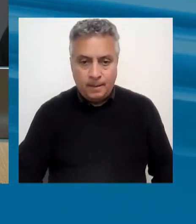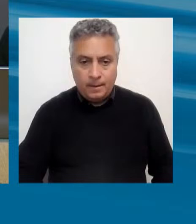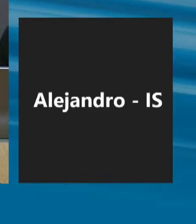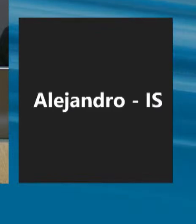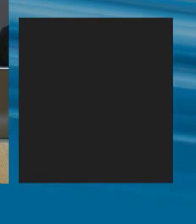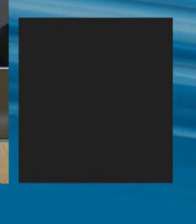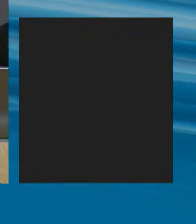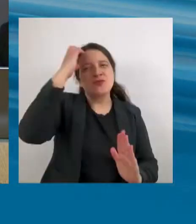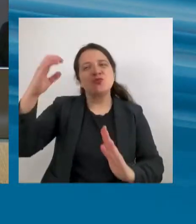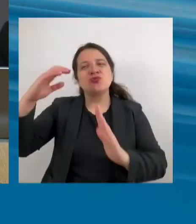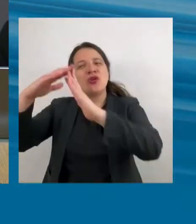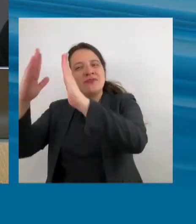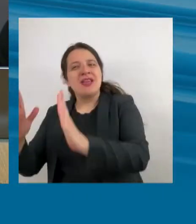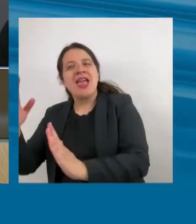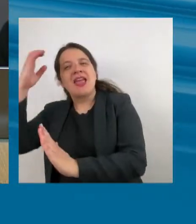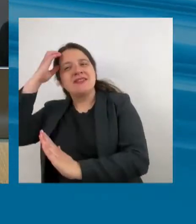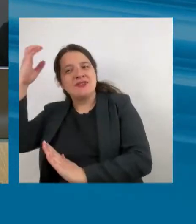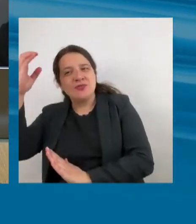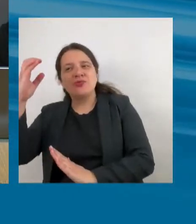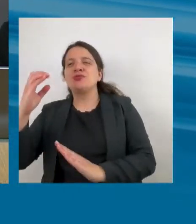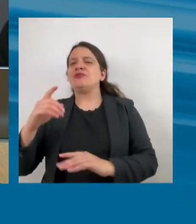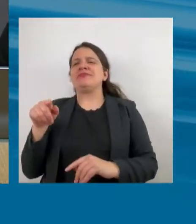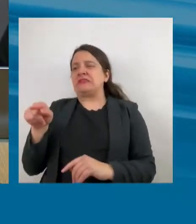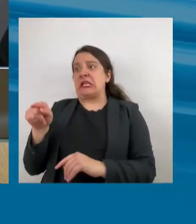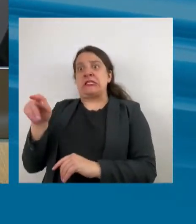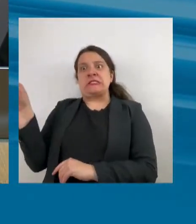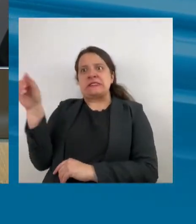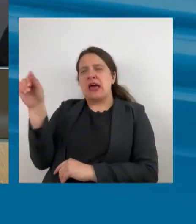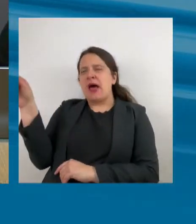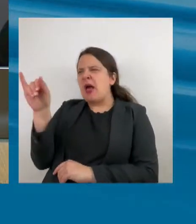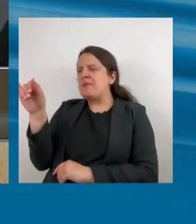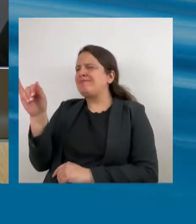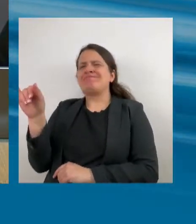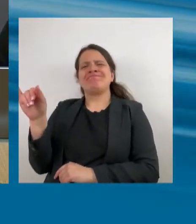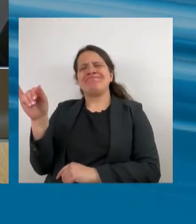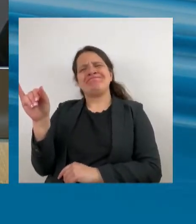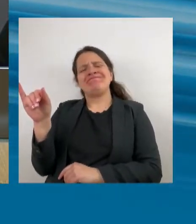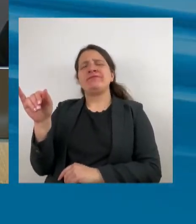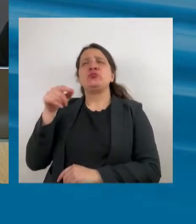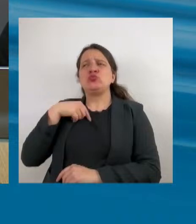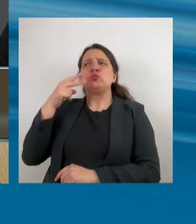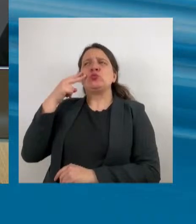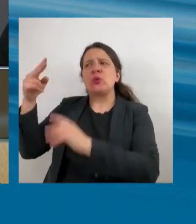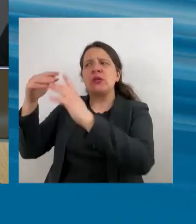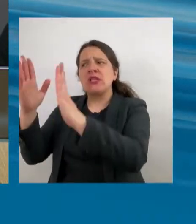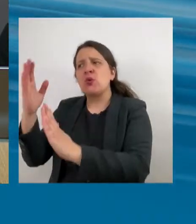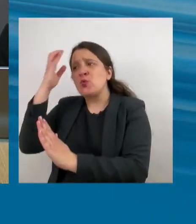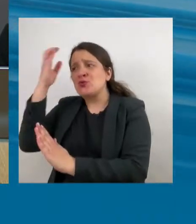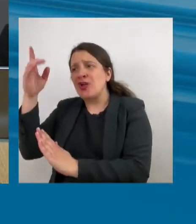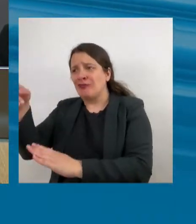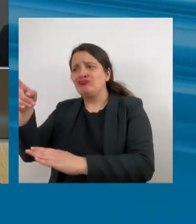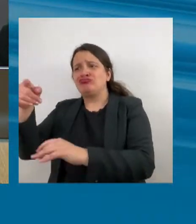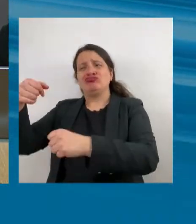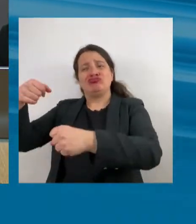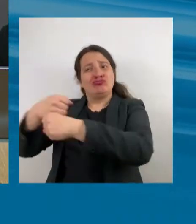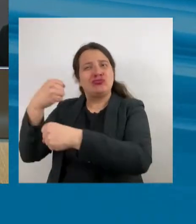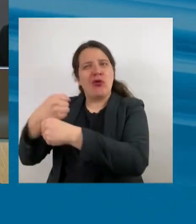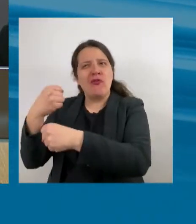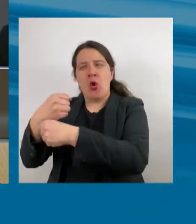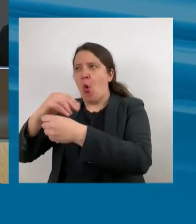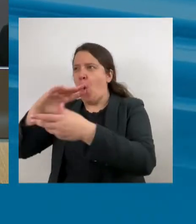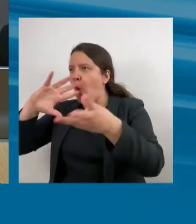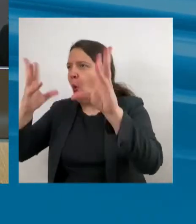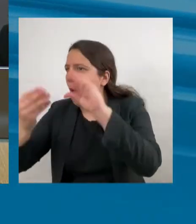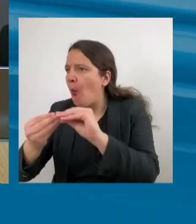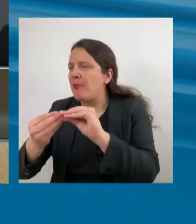cannot do what the institutions in the larger countries do. But many of us, as a result of our